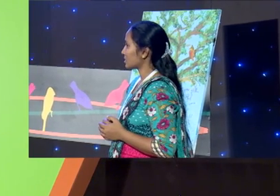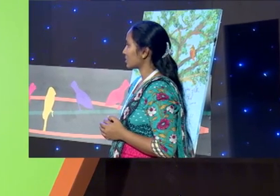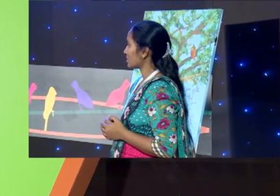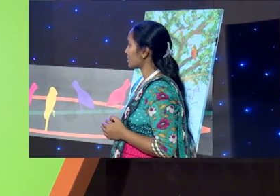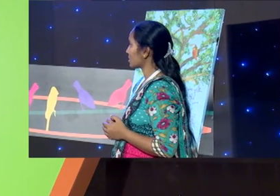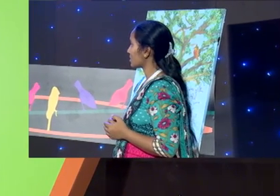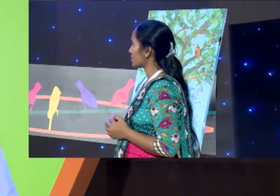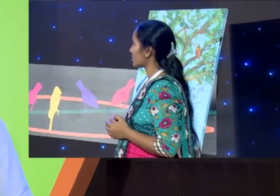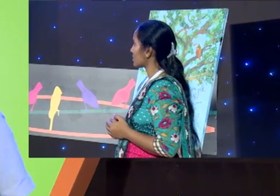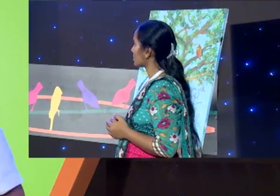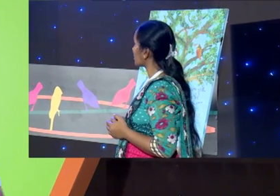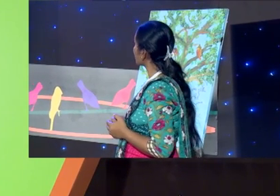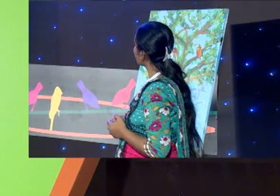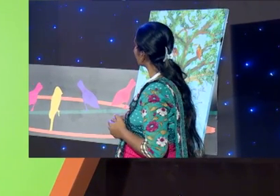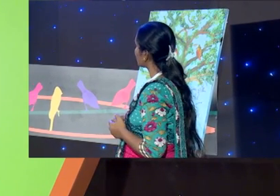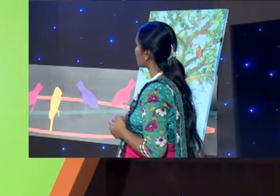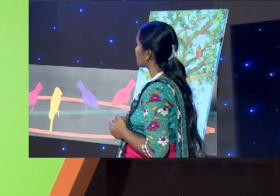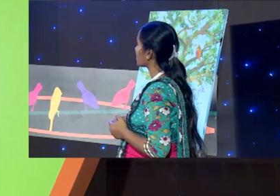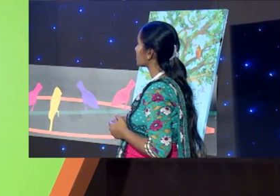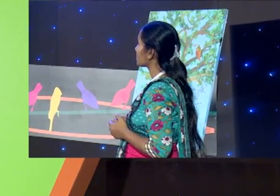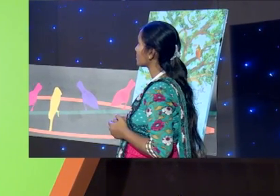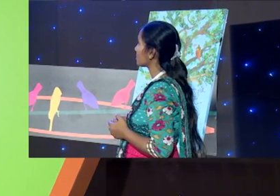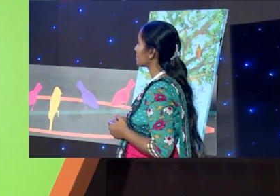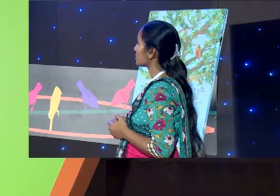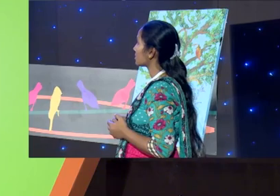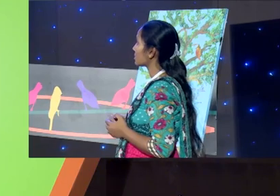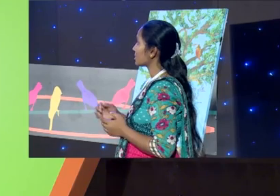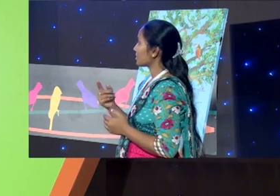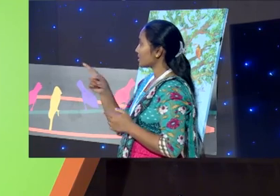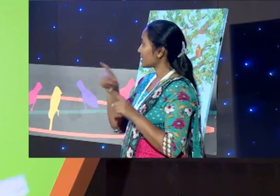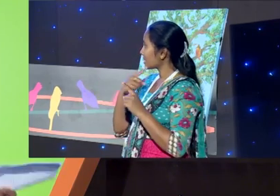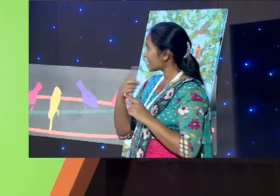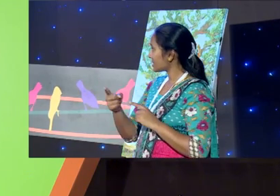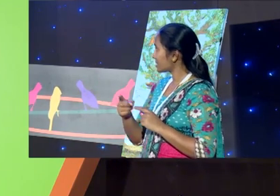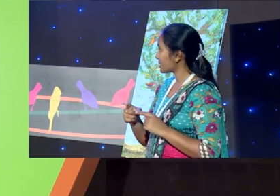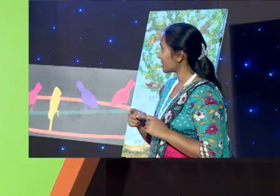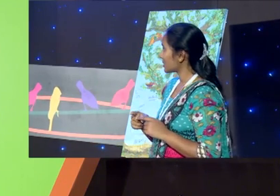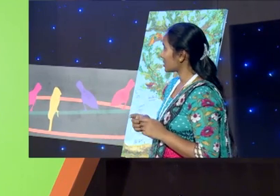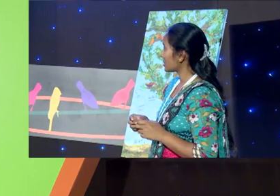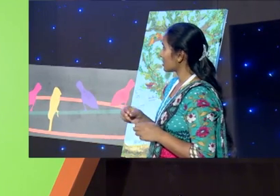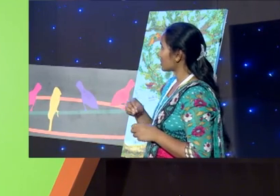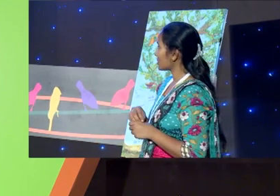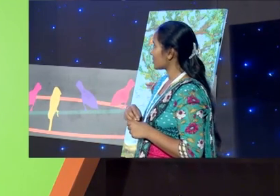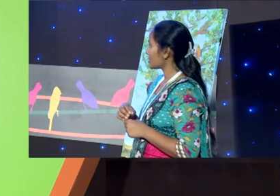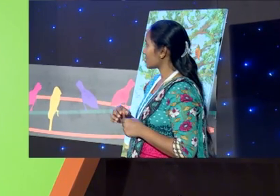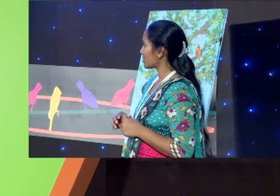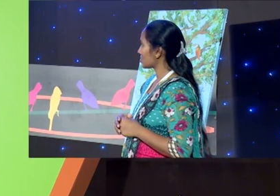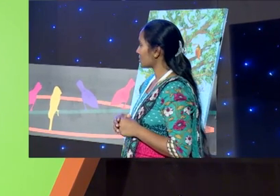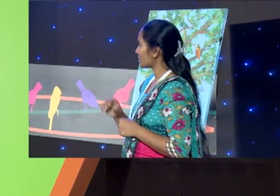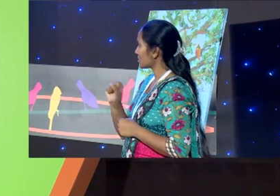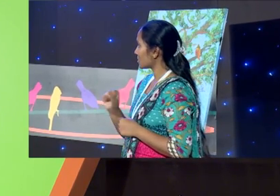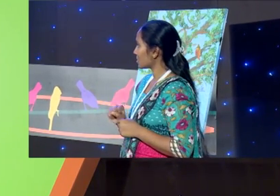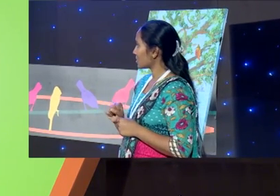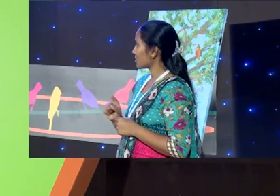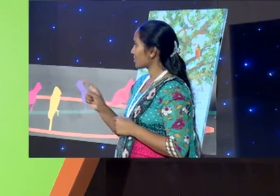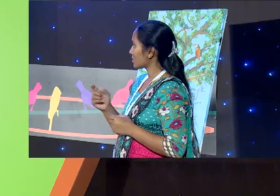for 5 years. And as he said, that I've always been crazy about nature. So I